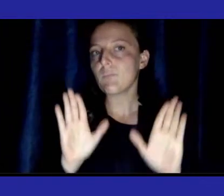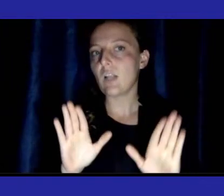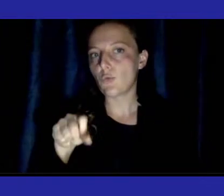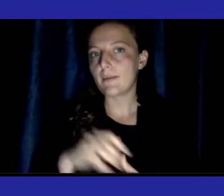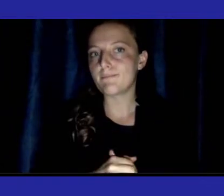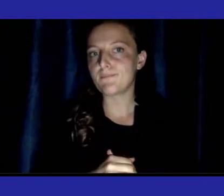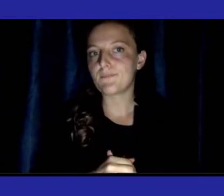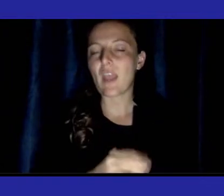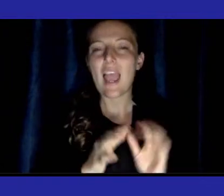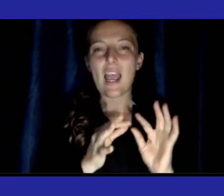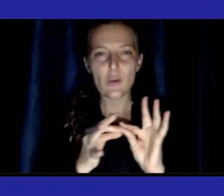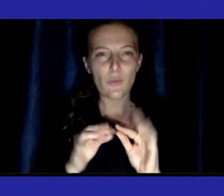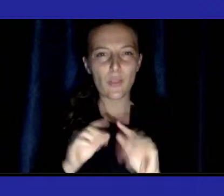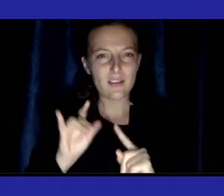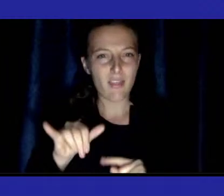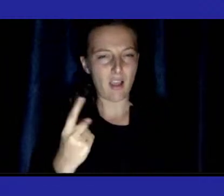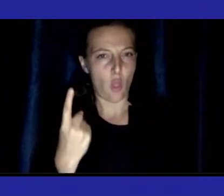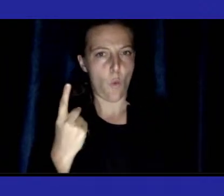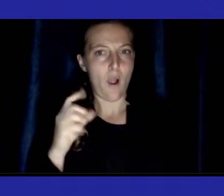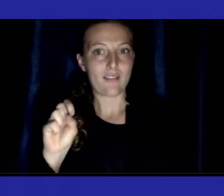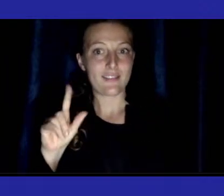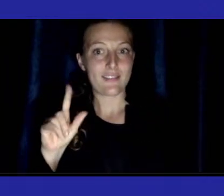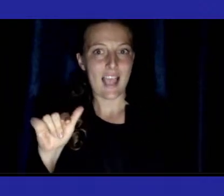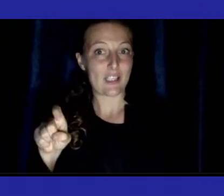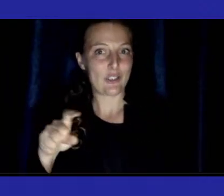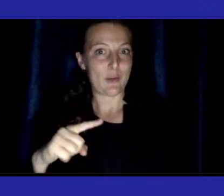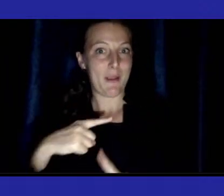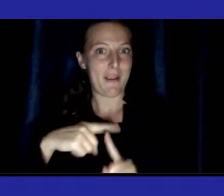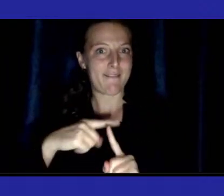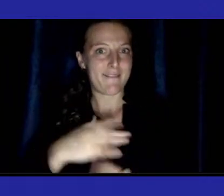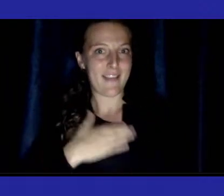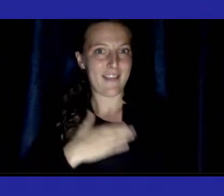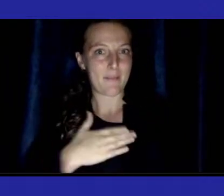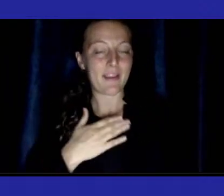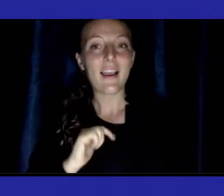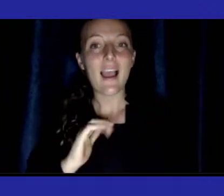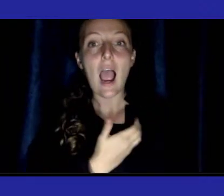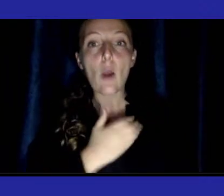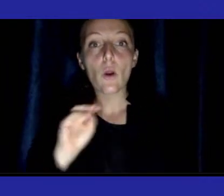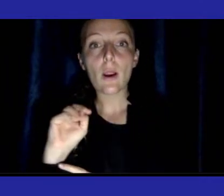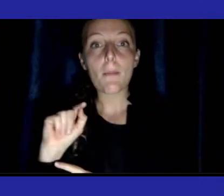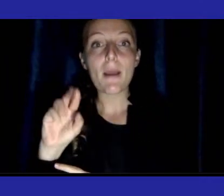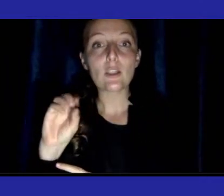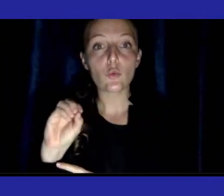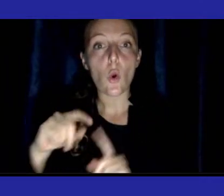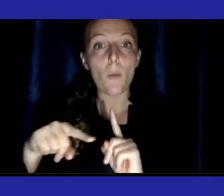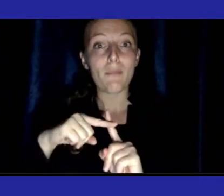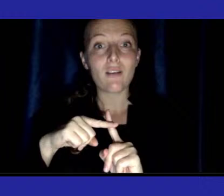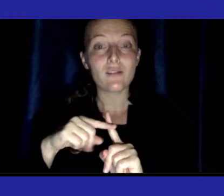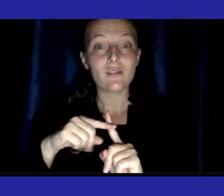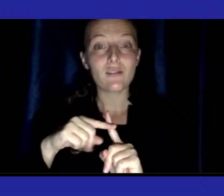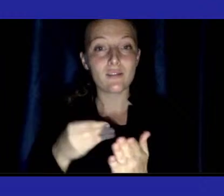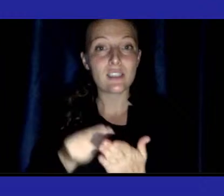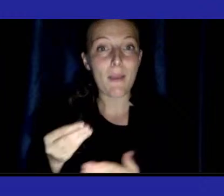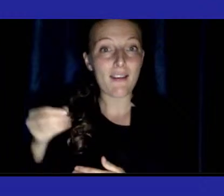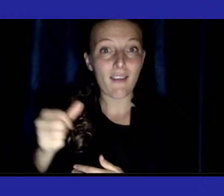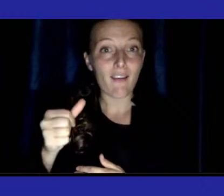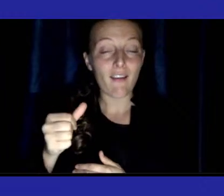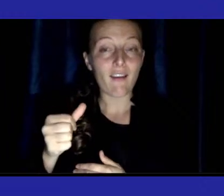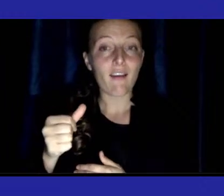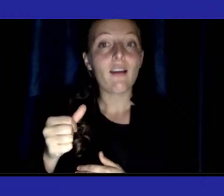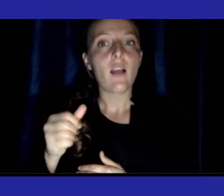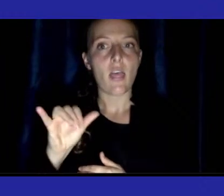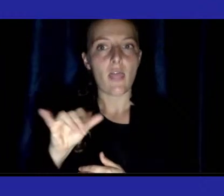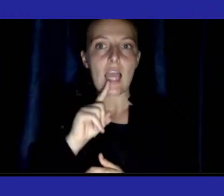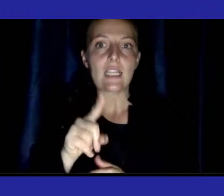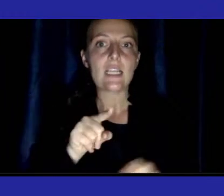and the one Sally should be happy is our Metro Plus spend going up, I think, is also very helpful. I